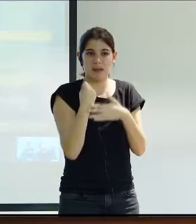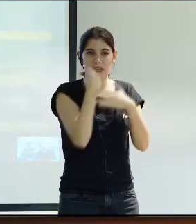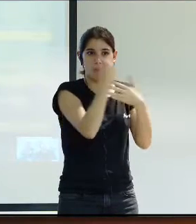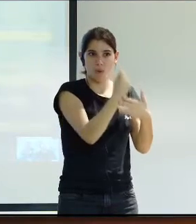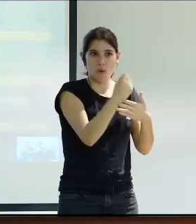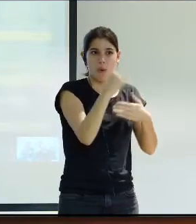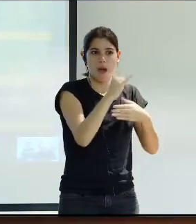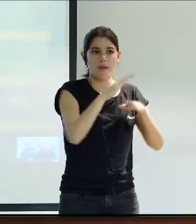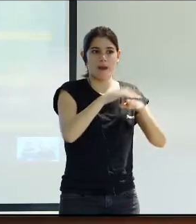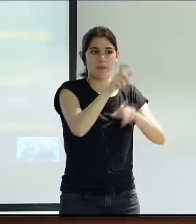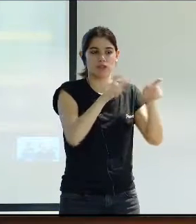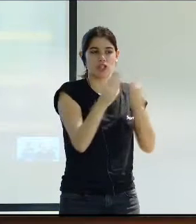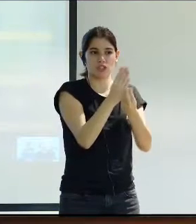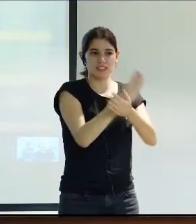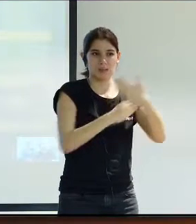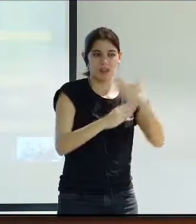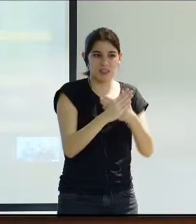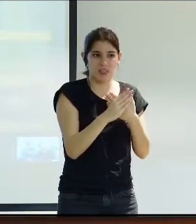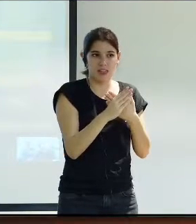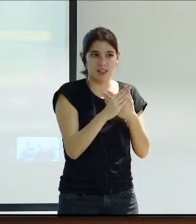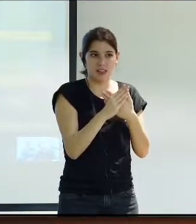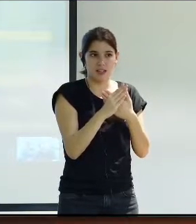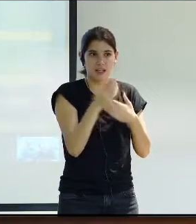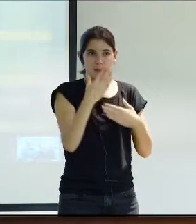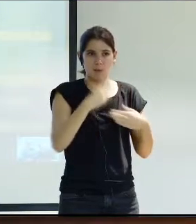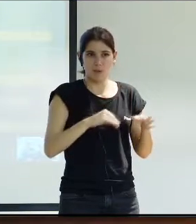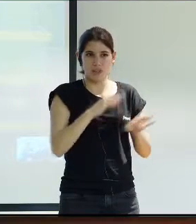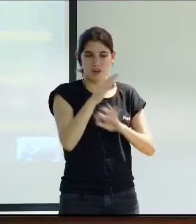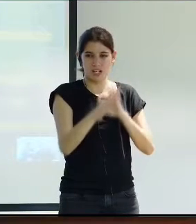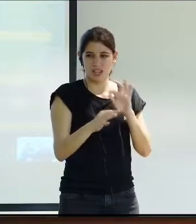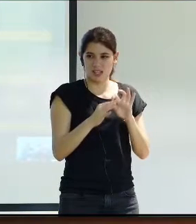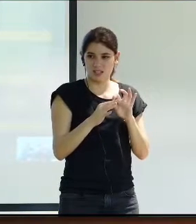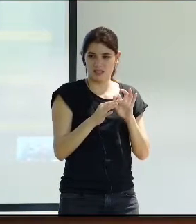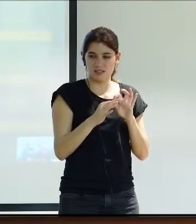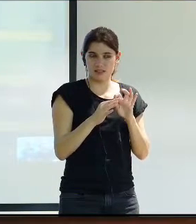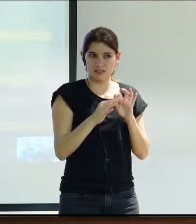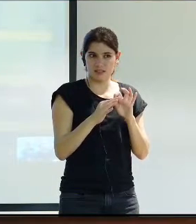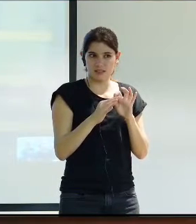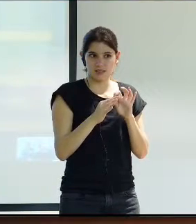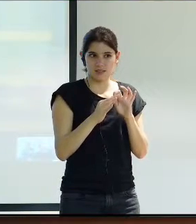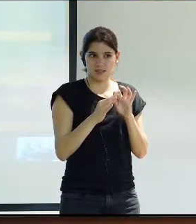can actually be organized in a way so that they become